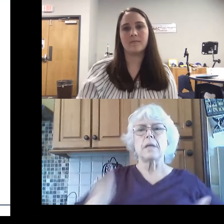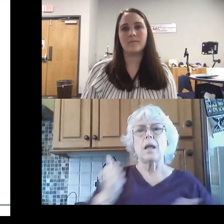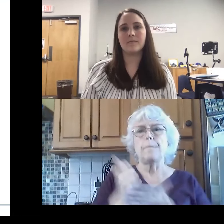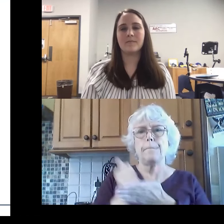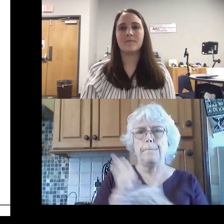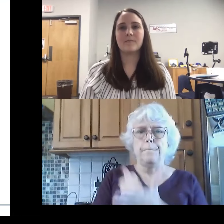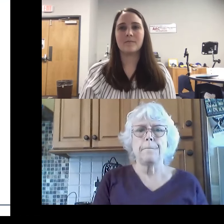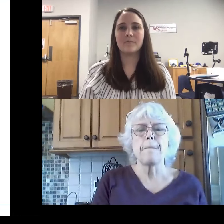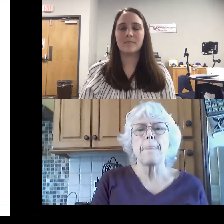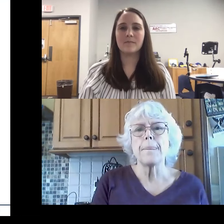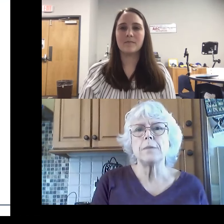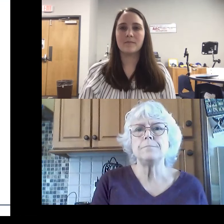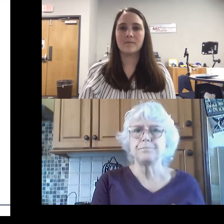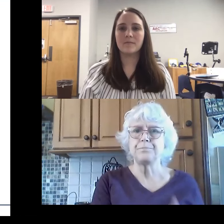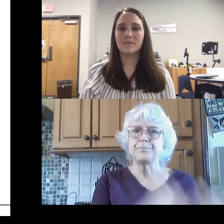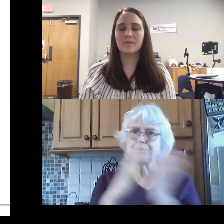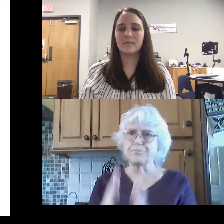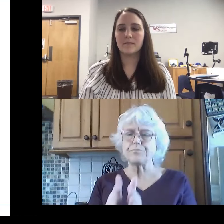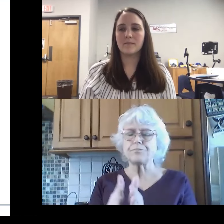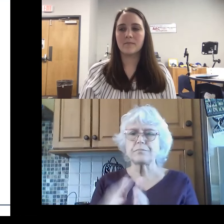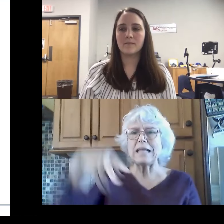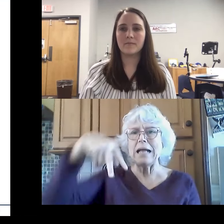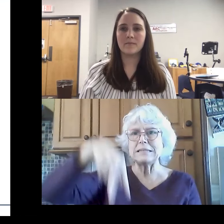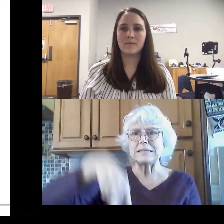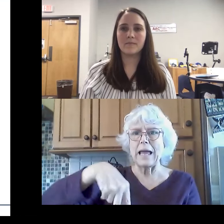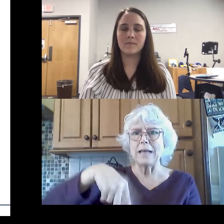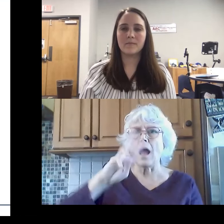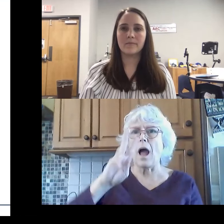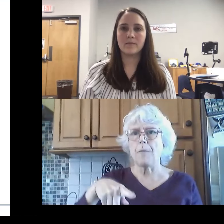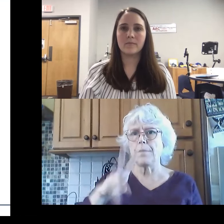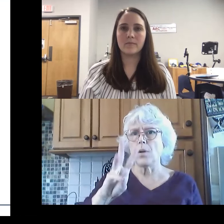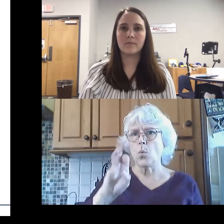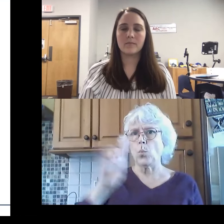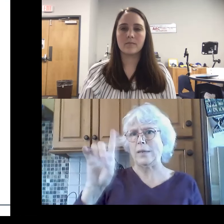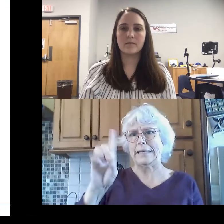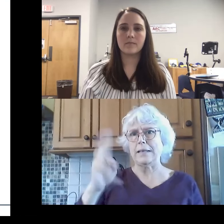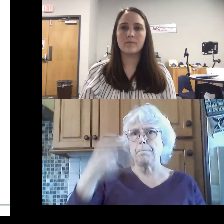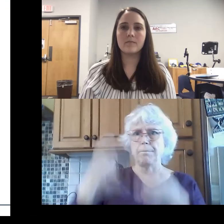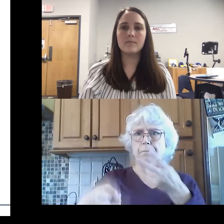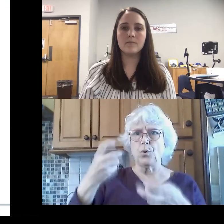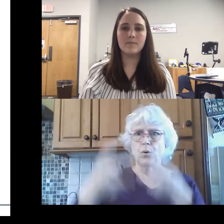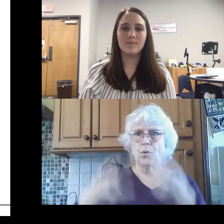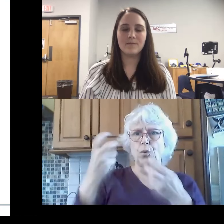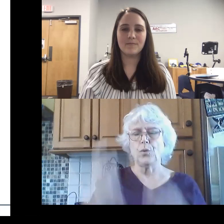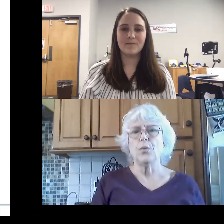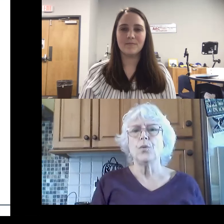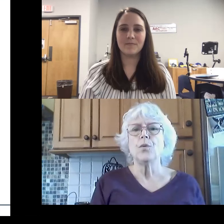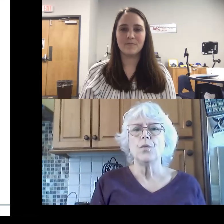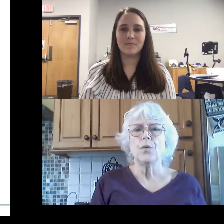This this is a stand up weed puller. So what you're going to do is you